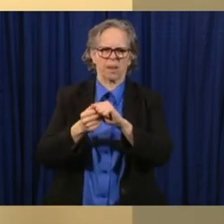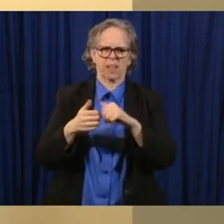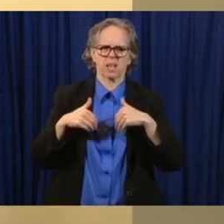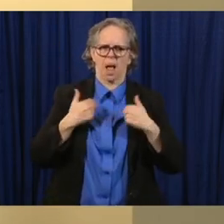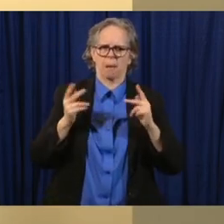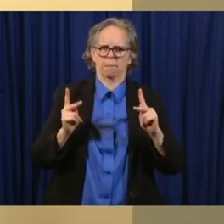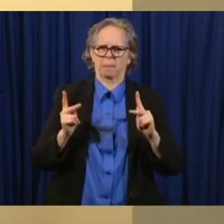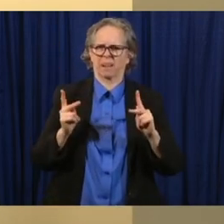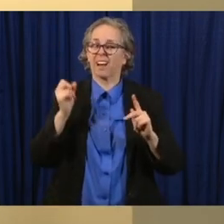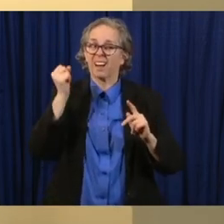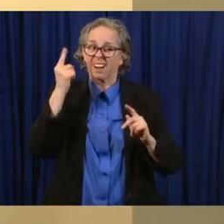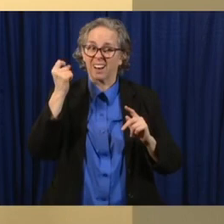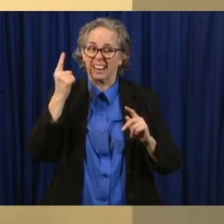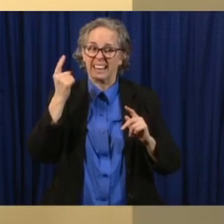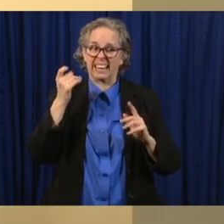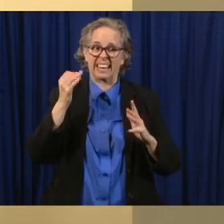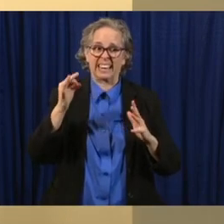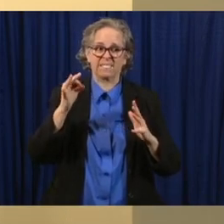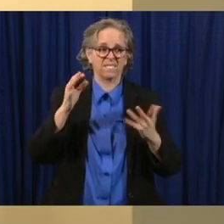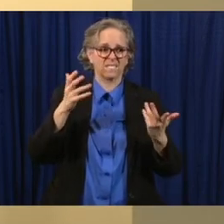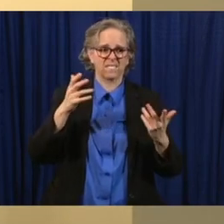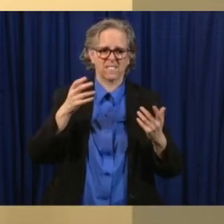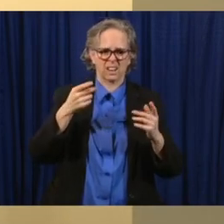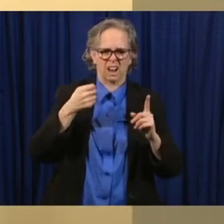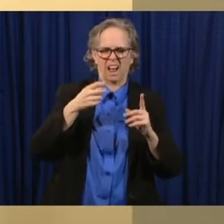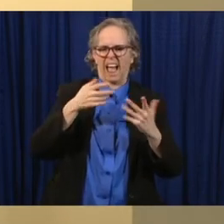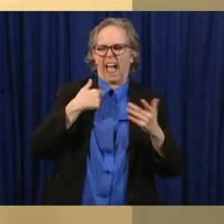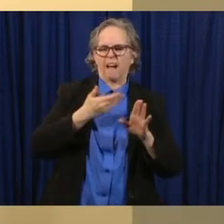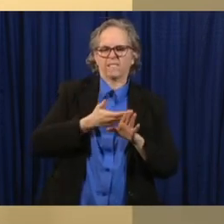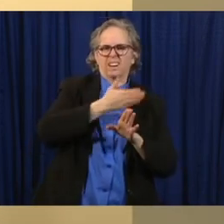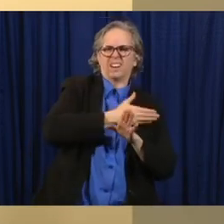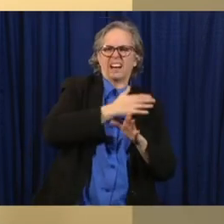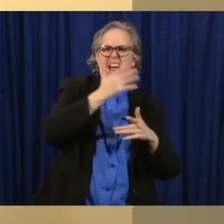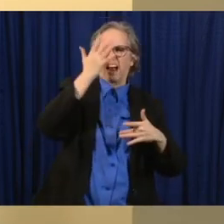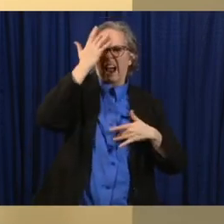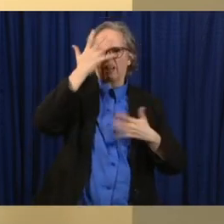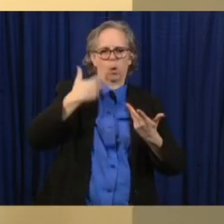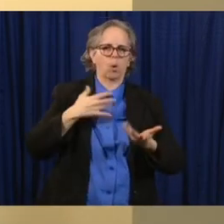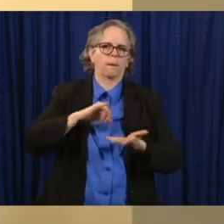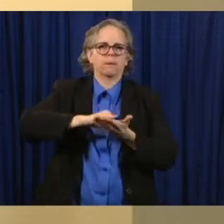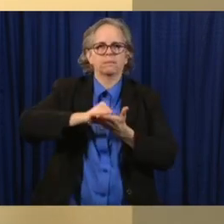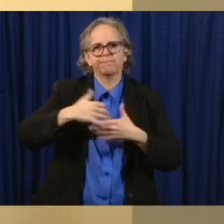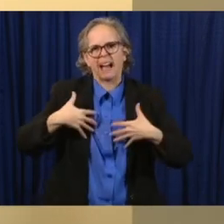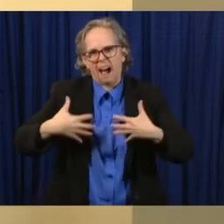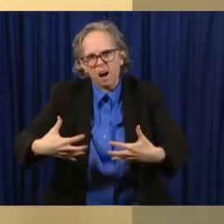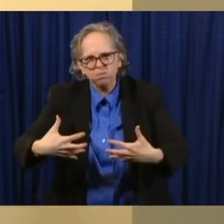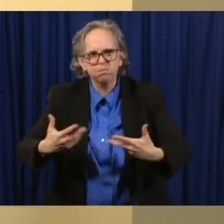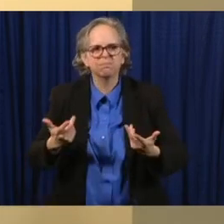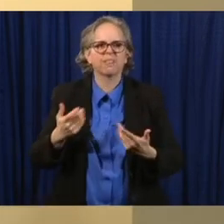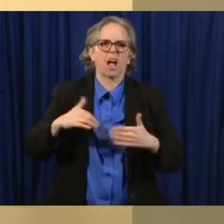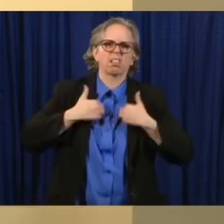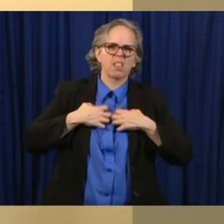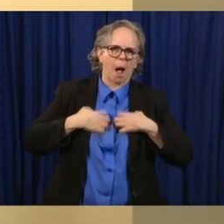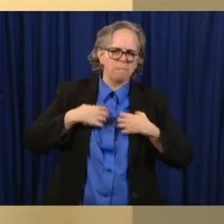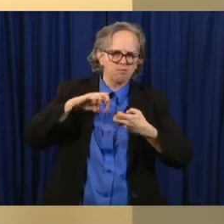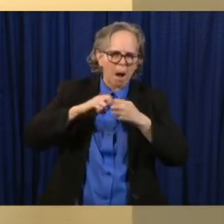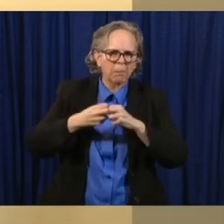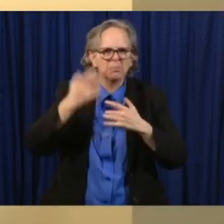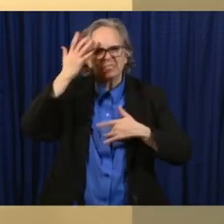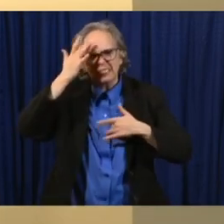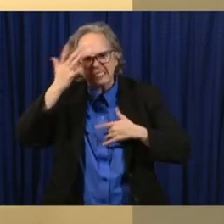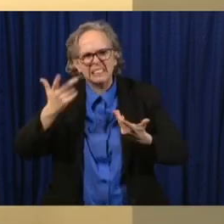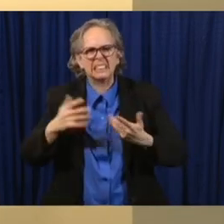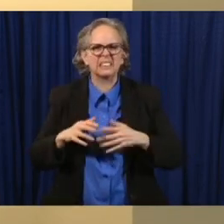on the body that aren't necessarily, we've been thinking this as a lung disease, but it's really having impacts on different parts of our